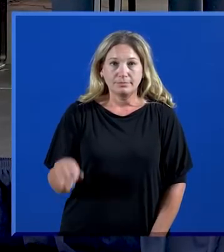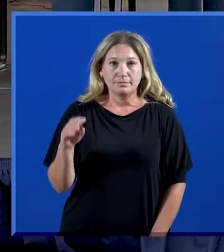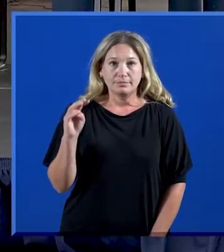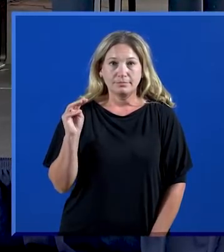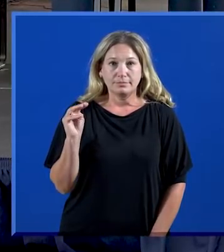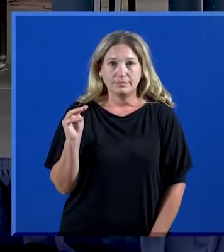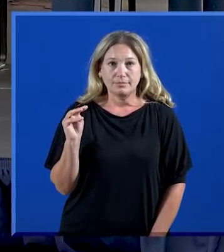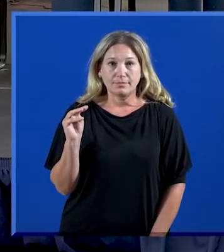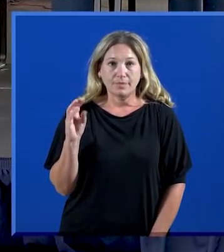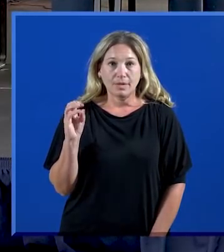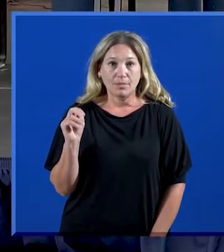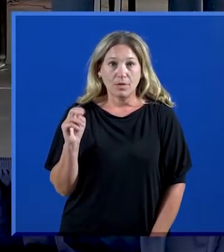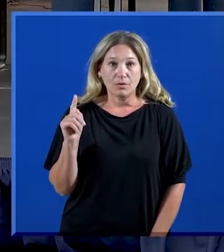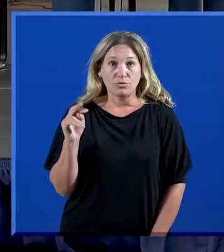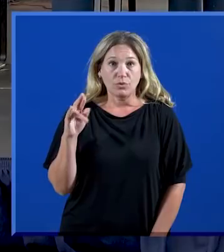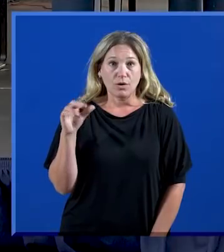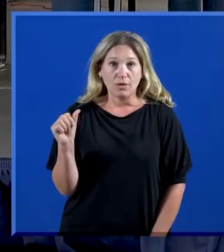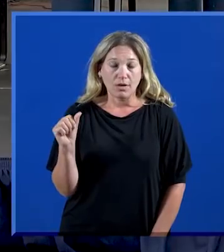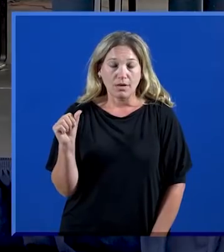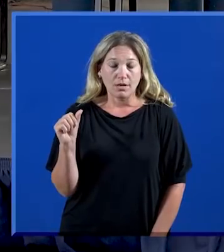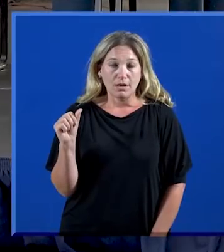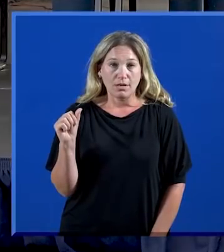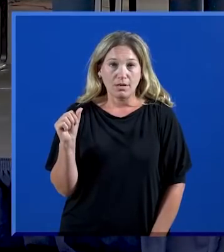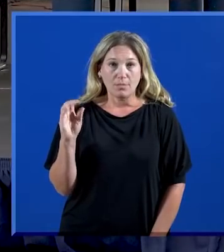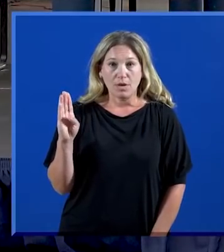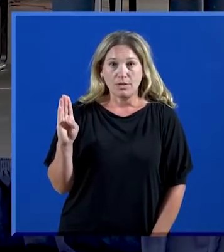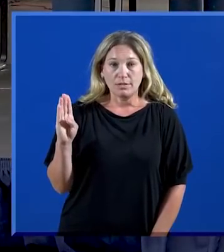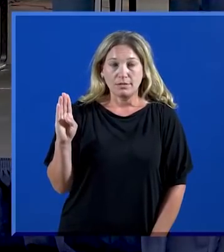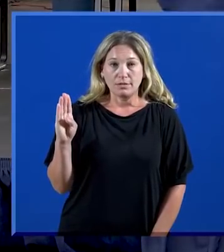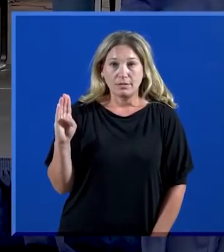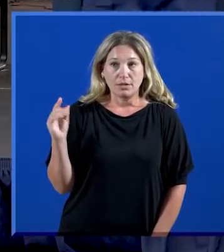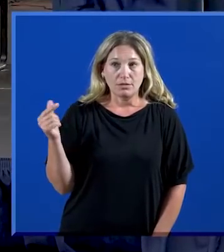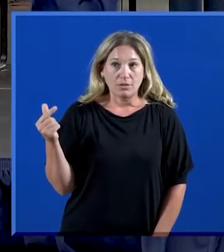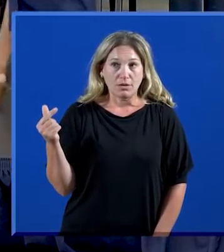Montserrat Ramos González.